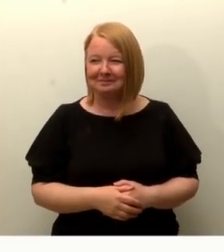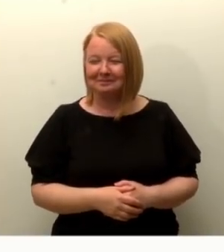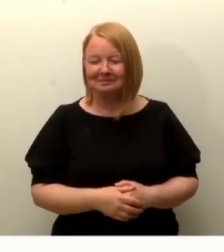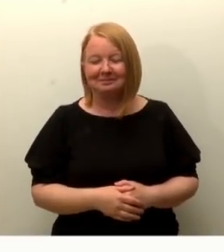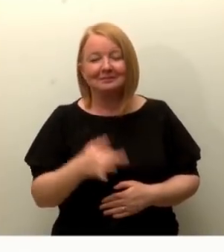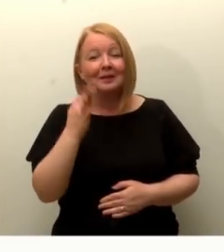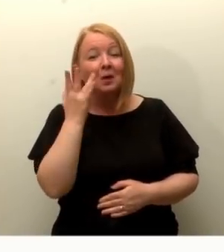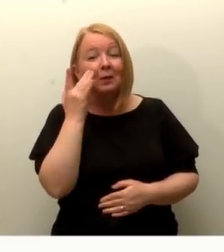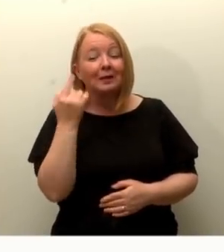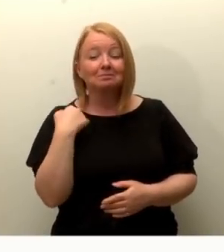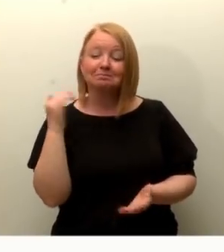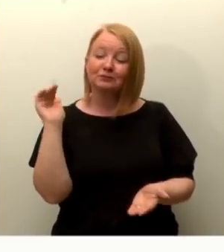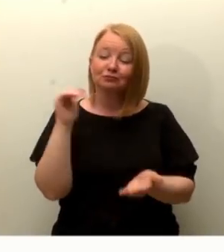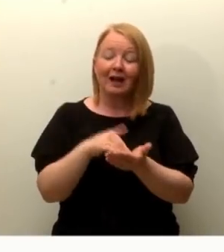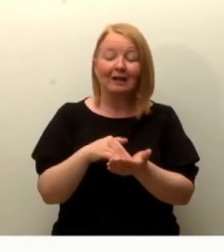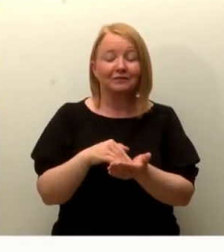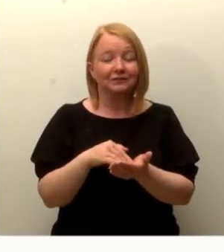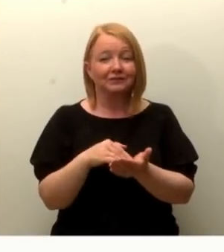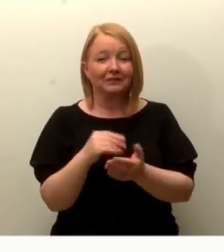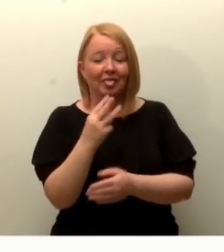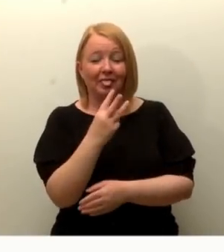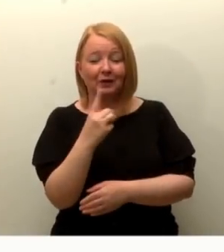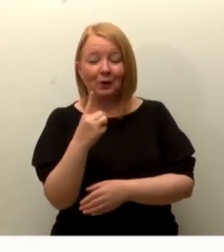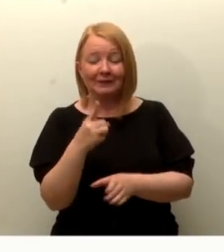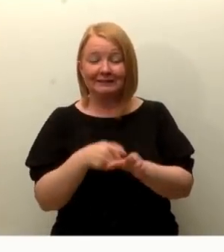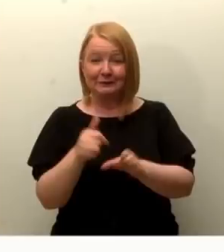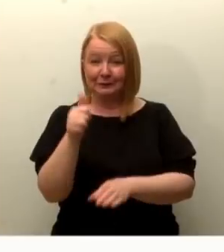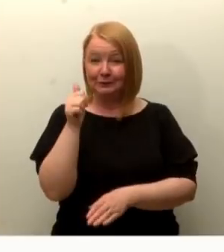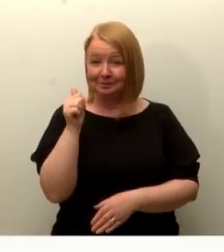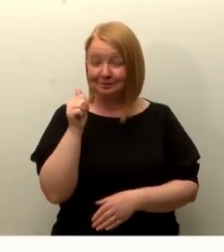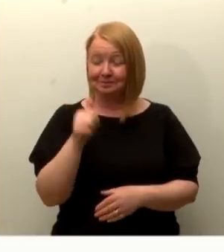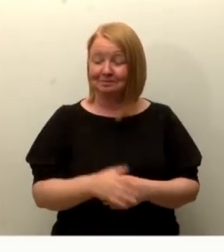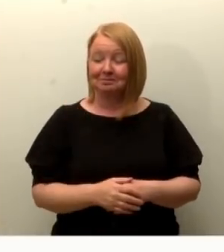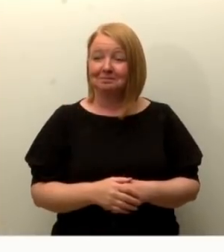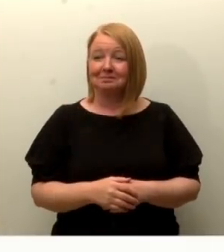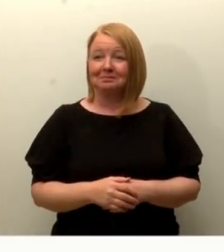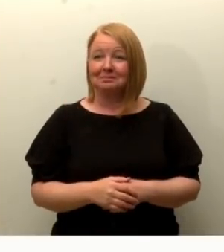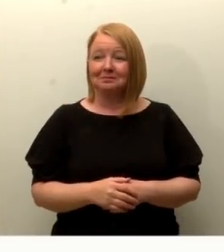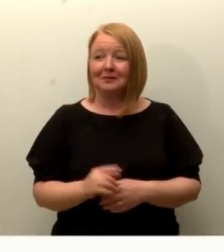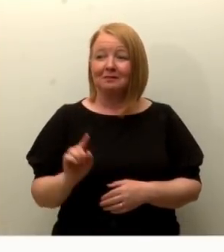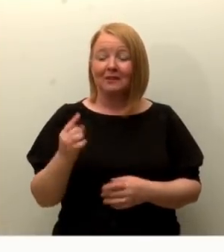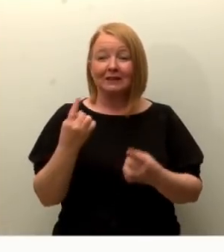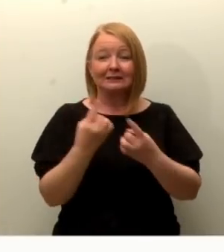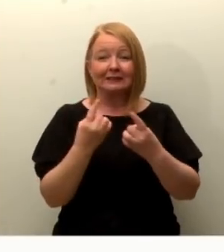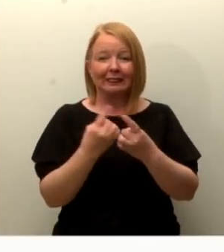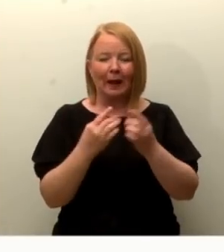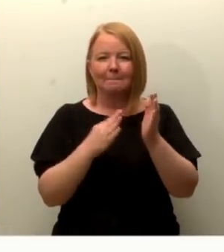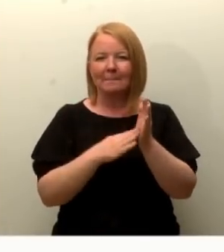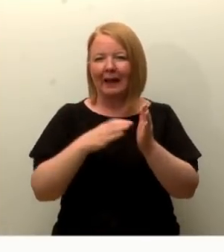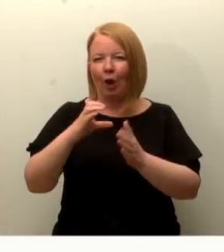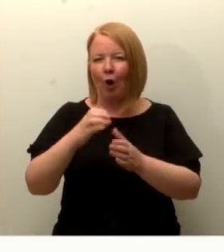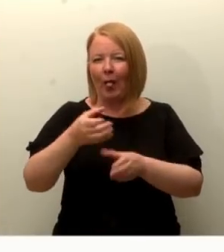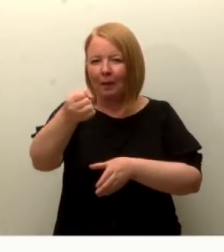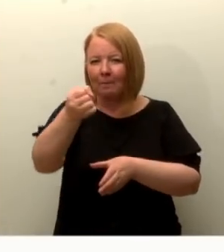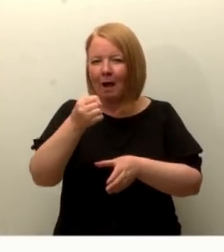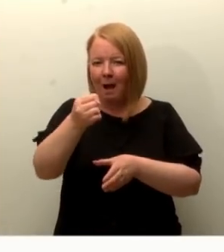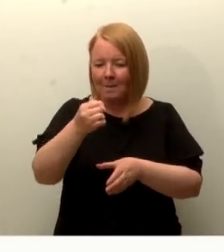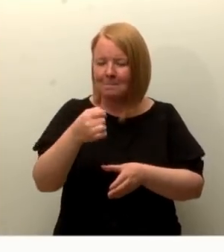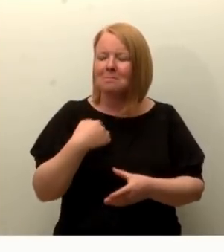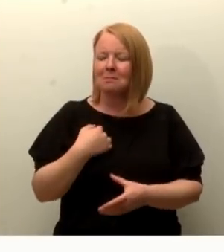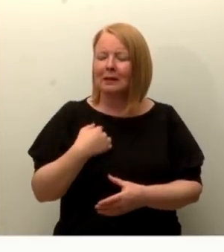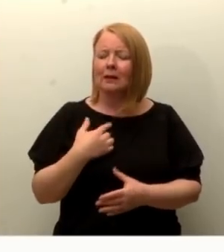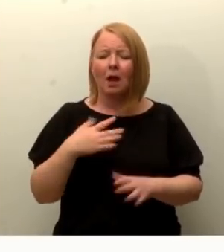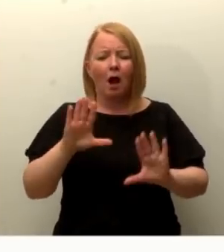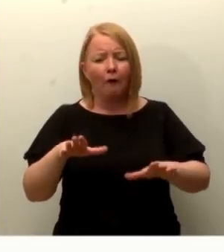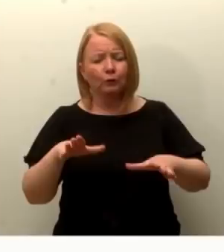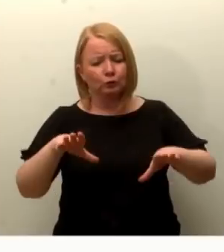When I arrived in Dundee 31 years ago, the first lesson I was taught in the Mickey Coles pub was that to be